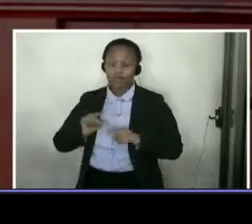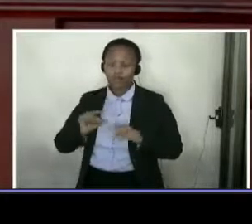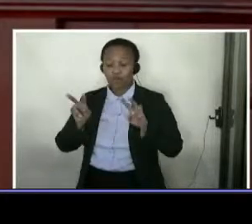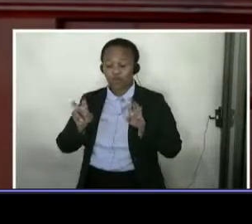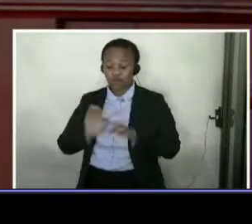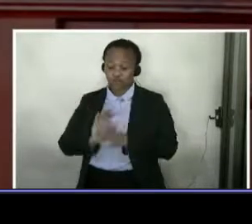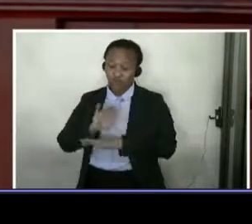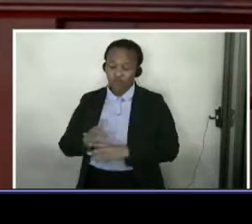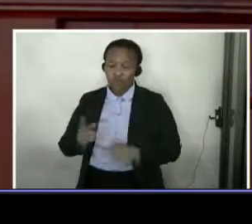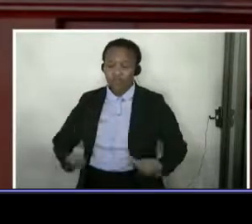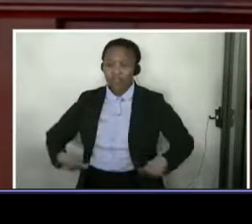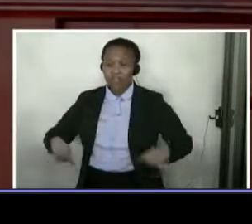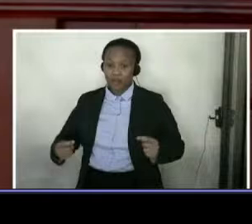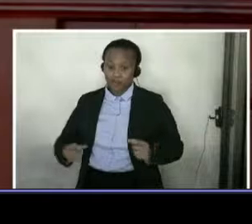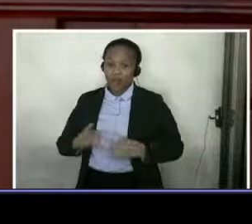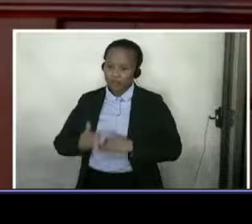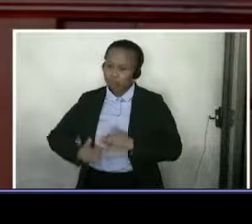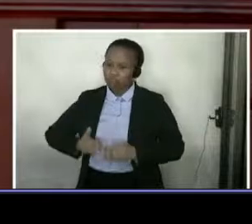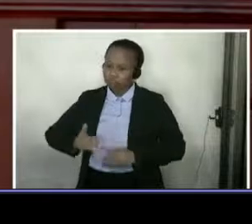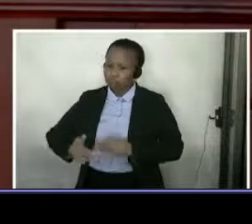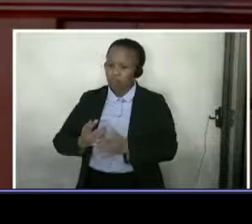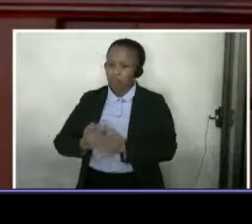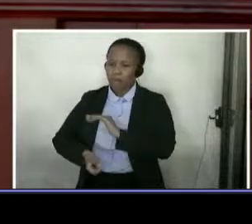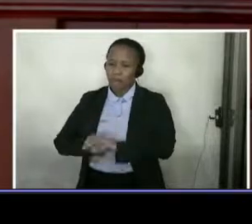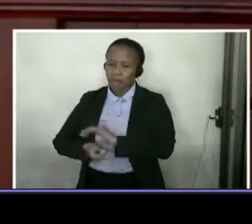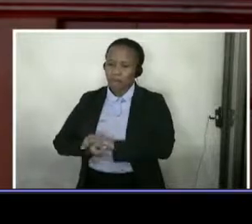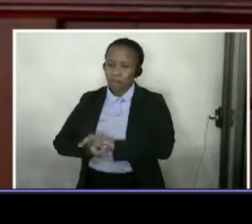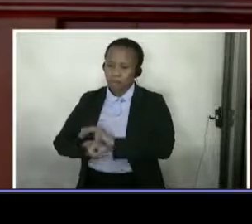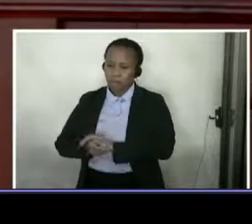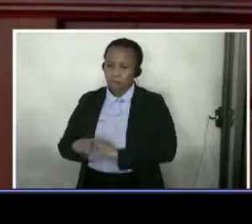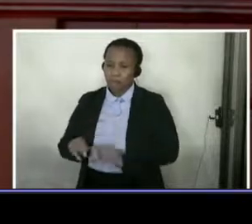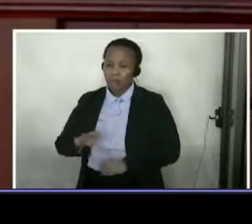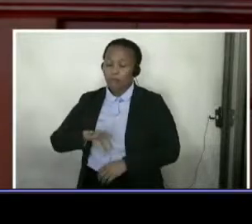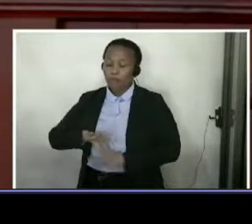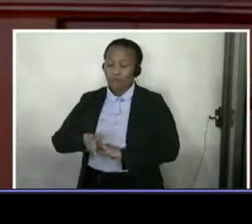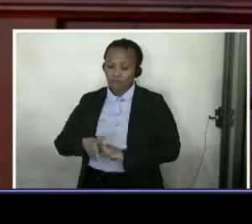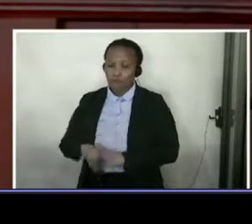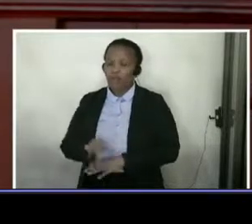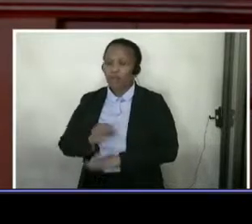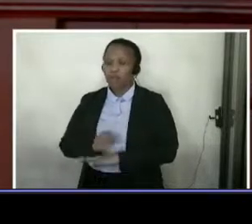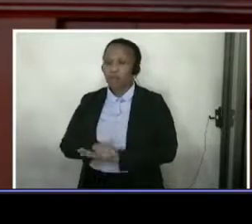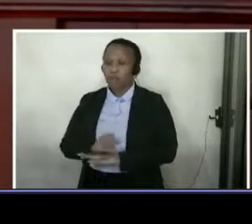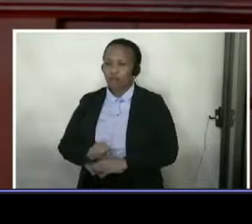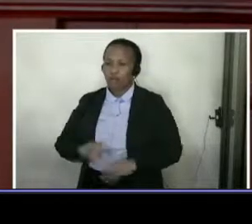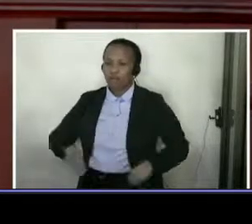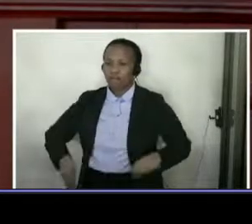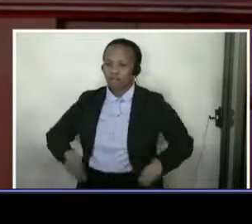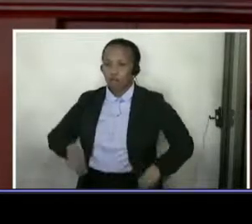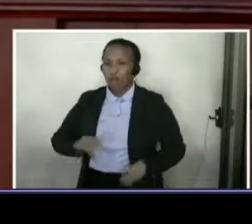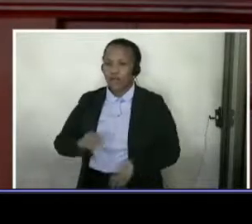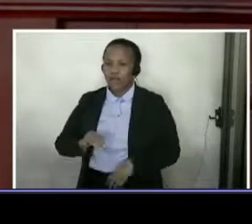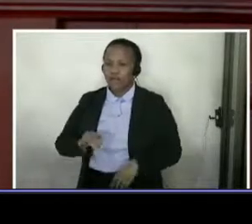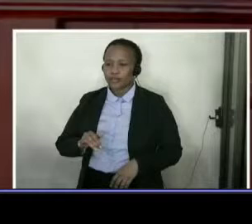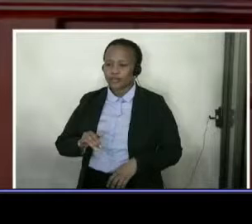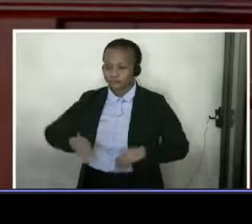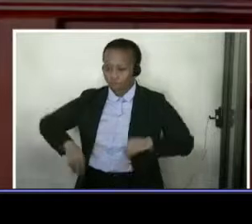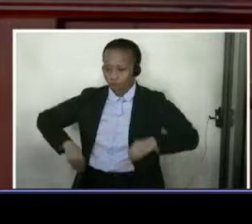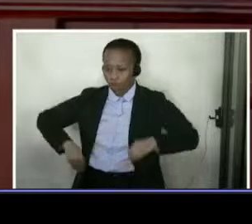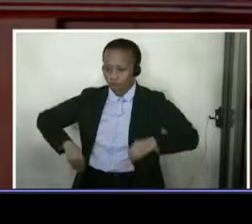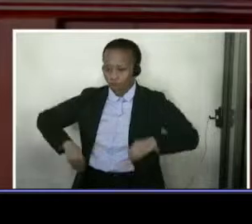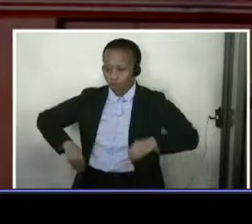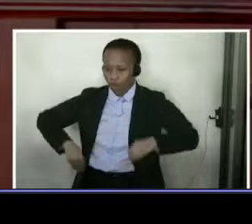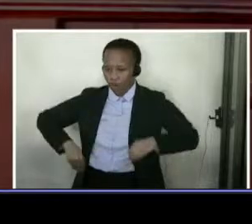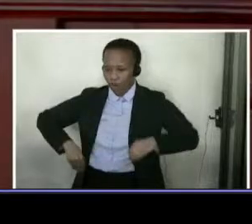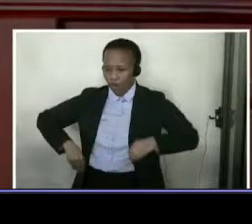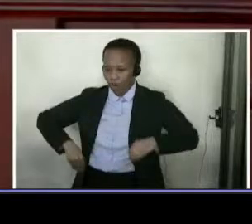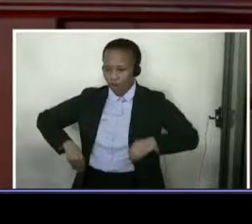our province has incurred due to negligence, fraud, and corruption. We, the